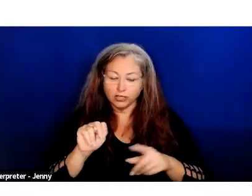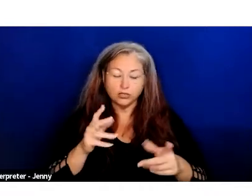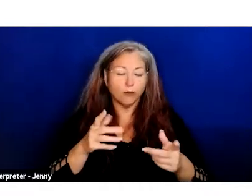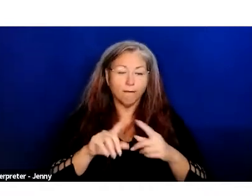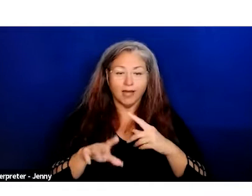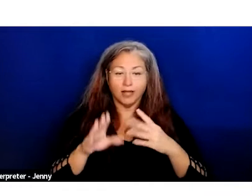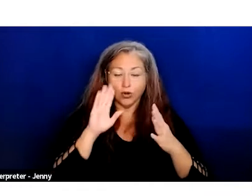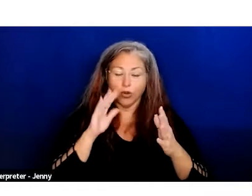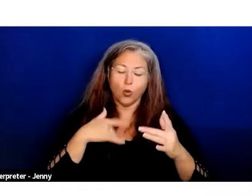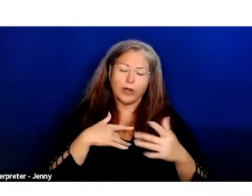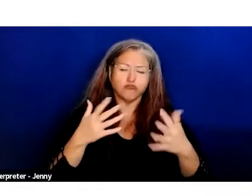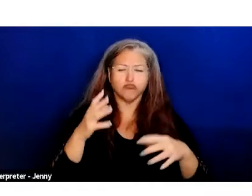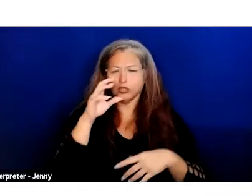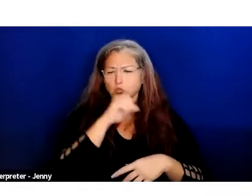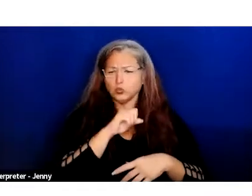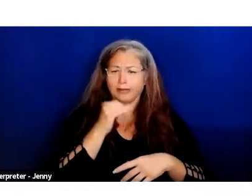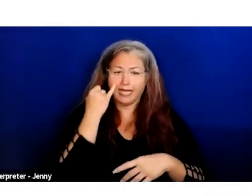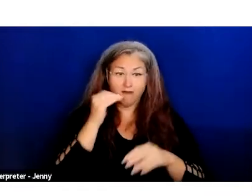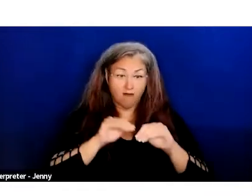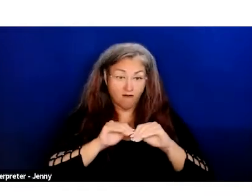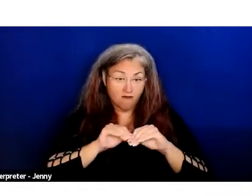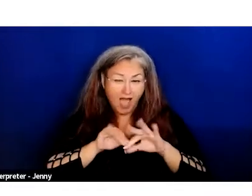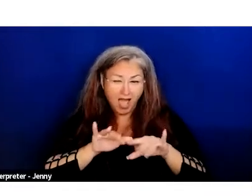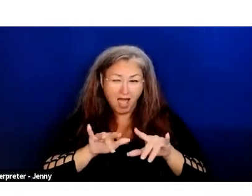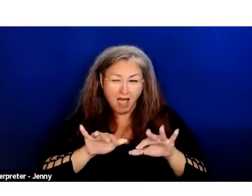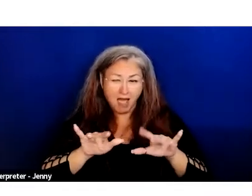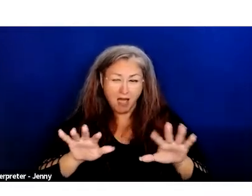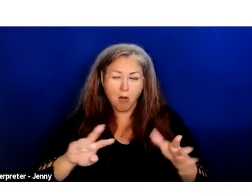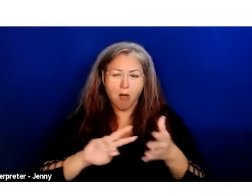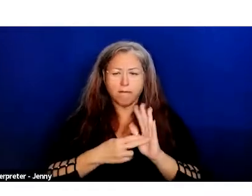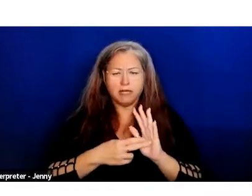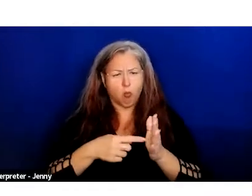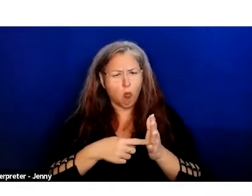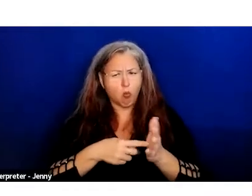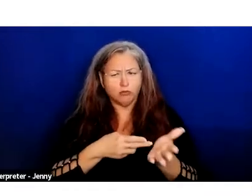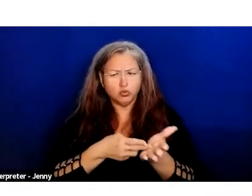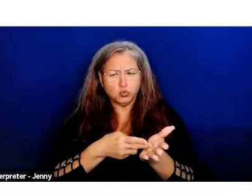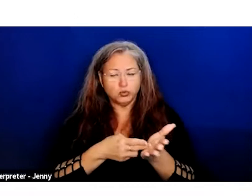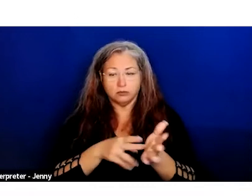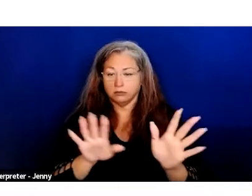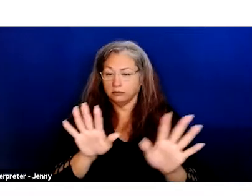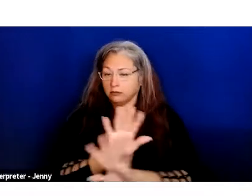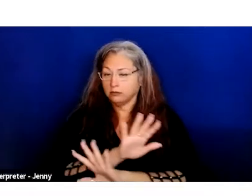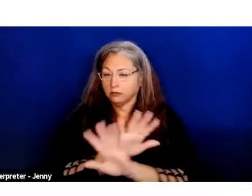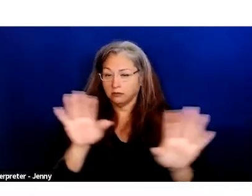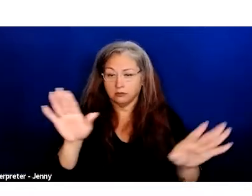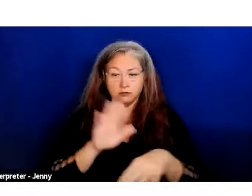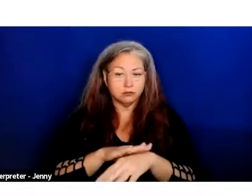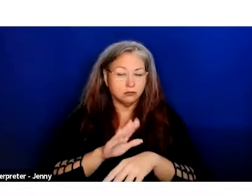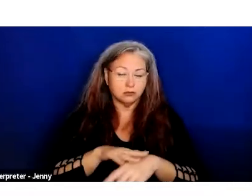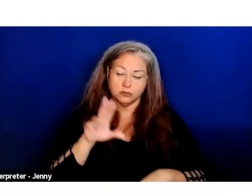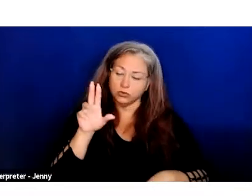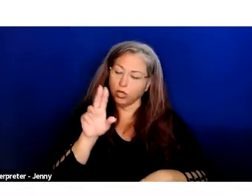we assume that virality equates to truth, and that is far from it. It is